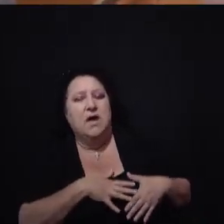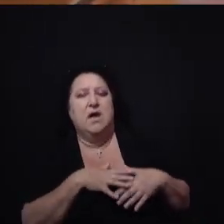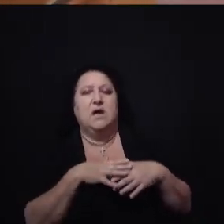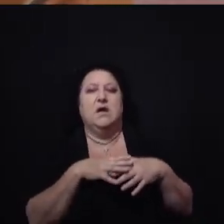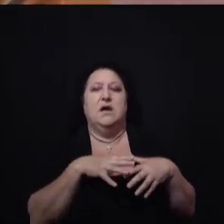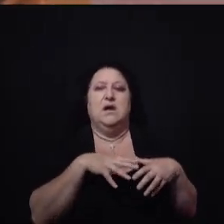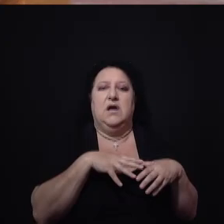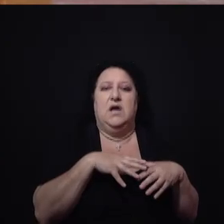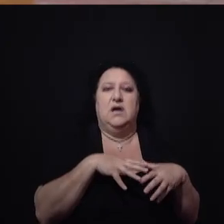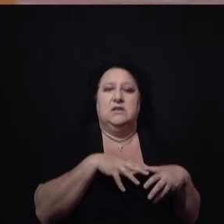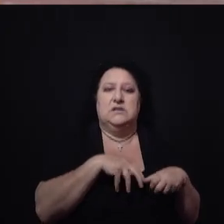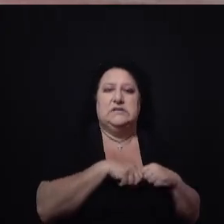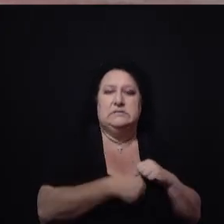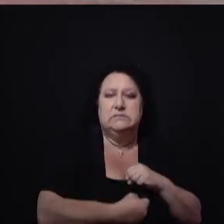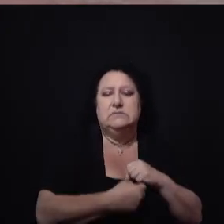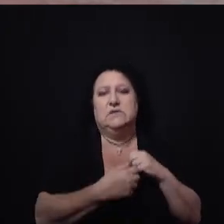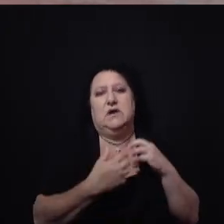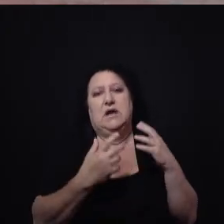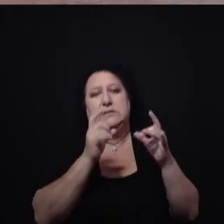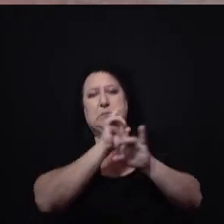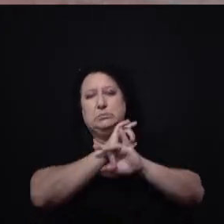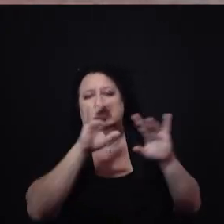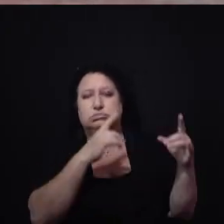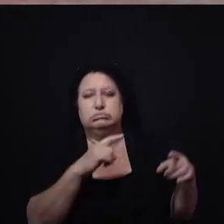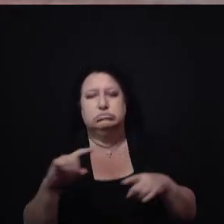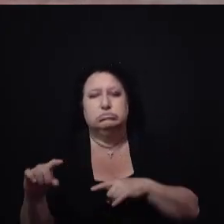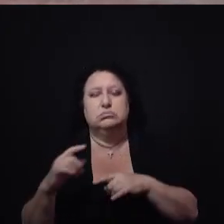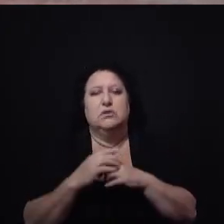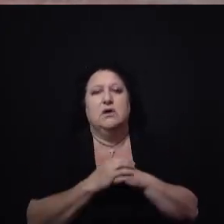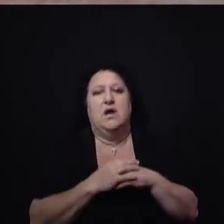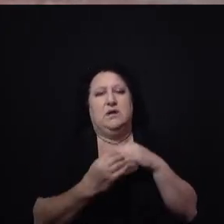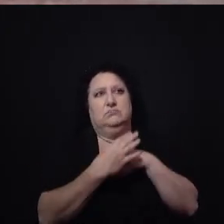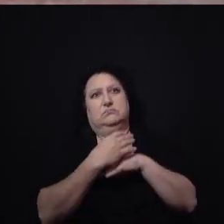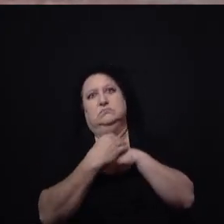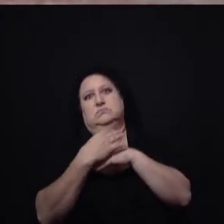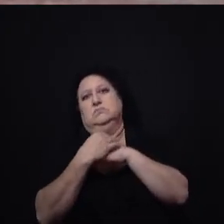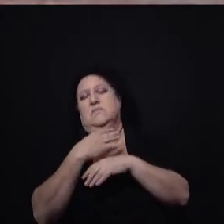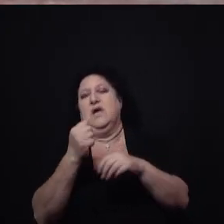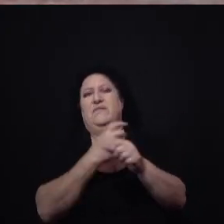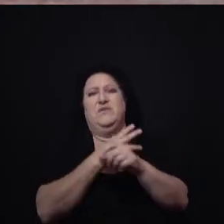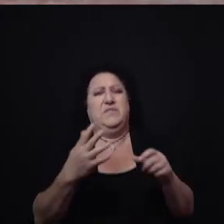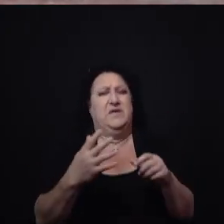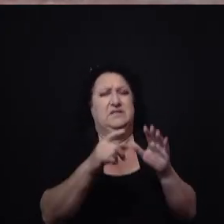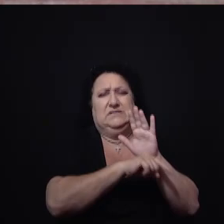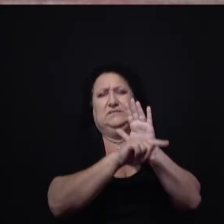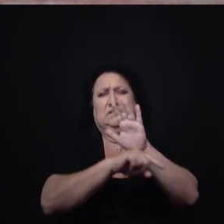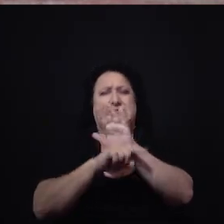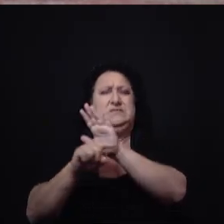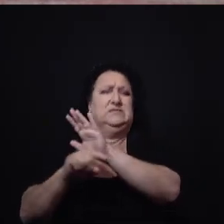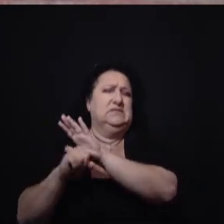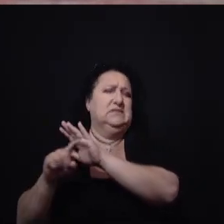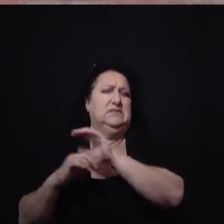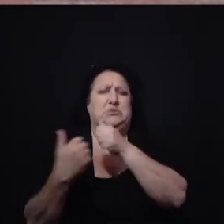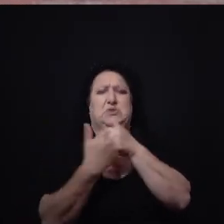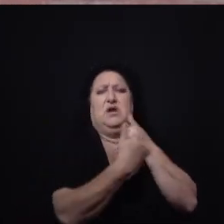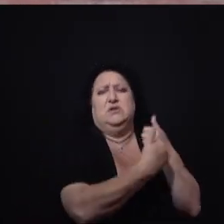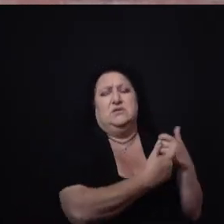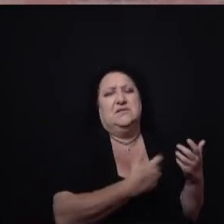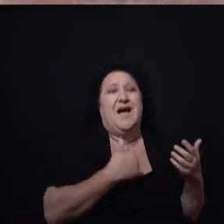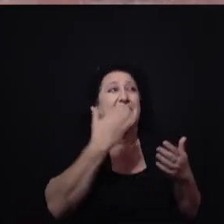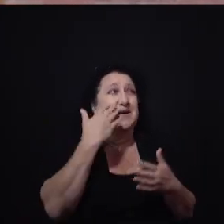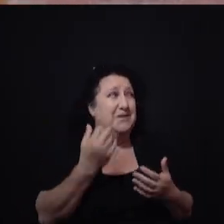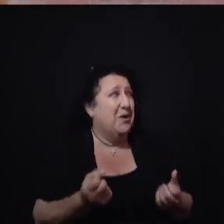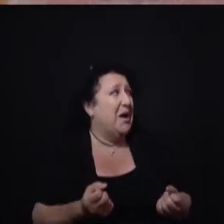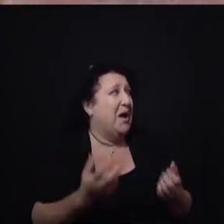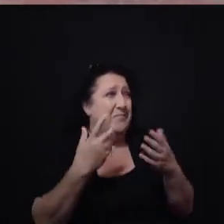us of all the terrible things that are happening and all of the suffering in the world and all of the things that are challenging us right now. Like, yeah, I know how much it costs to fill my